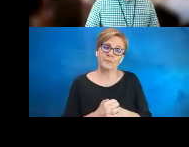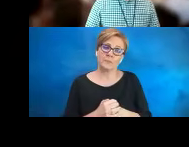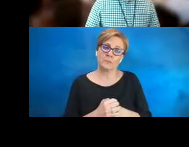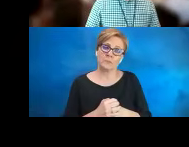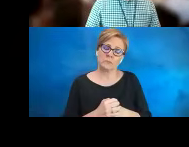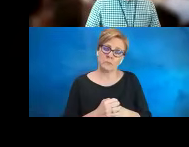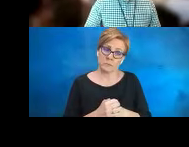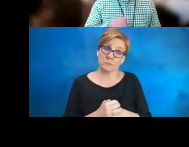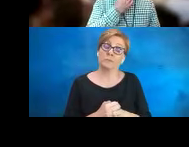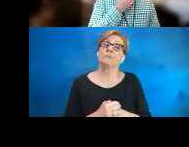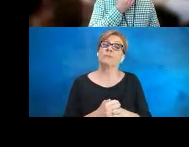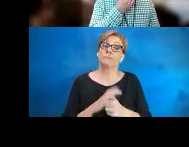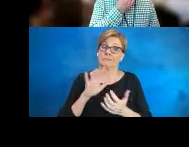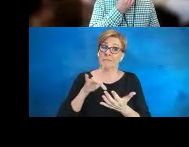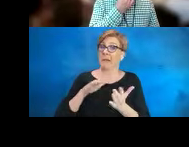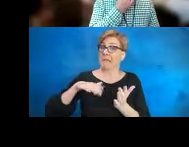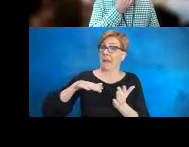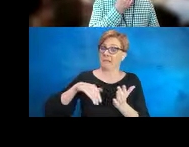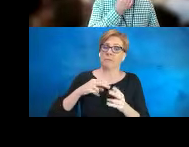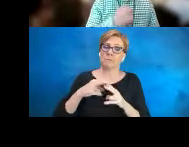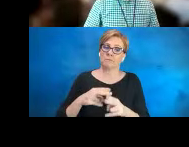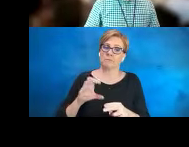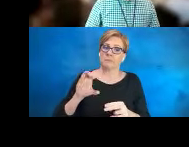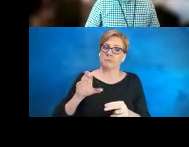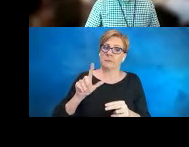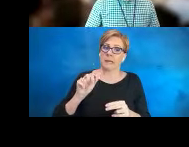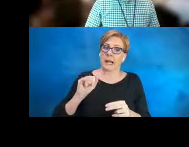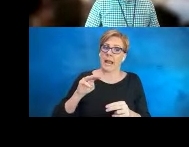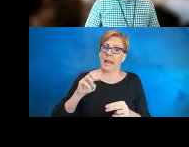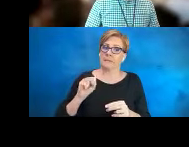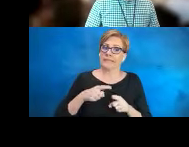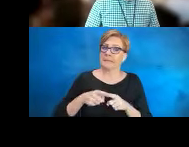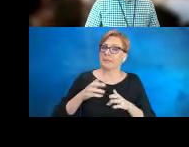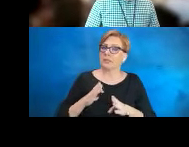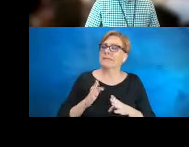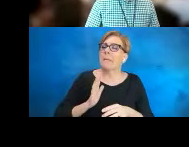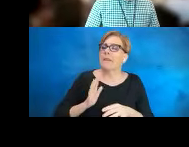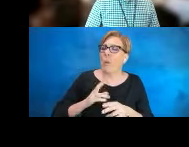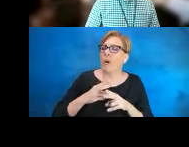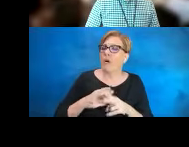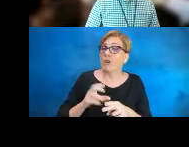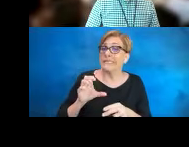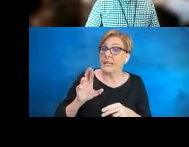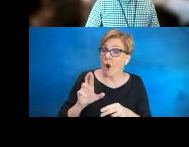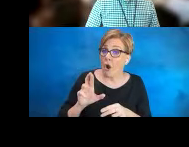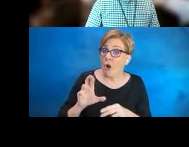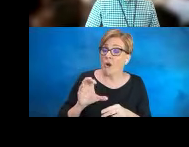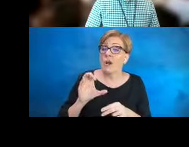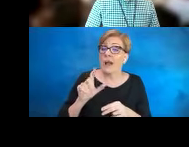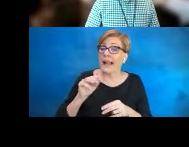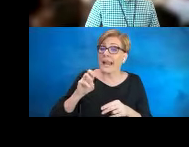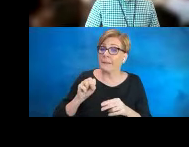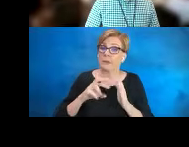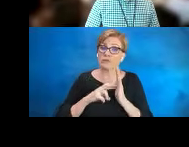Then you have claims specialists. They used to be called claims representatives. You may know that term CR. It's been a number of years now that they've been